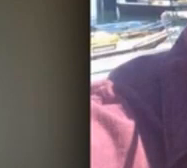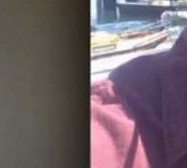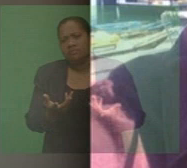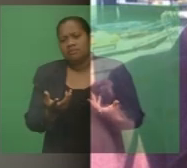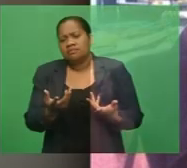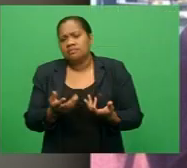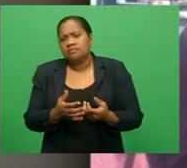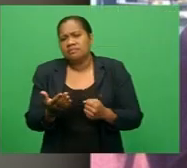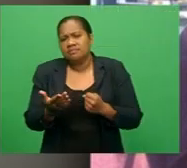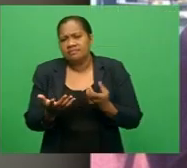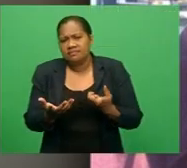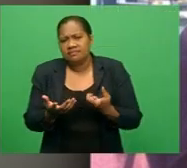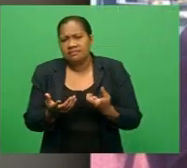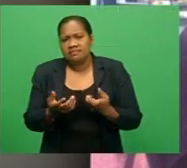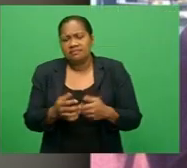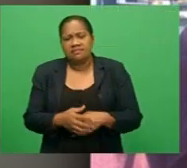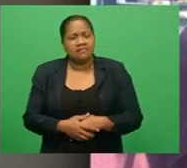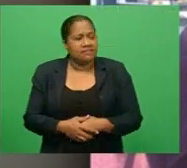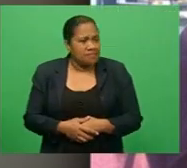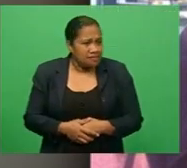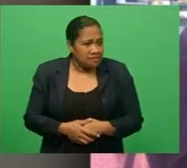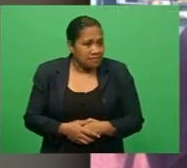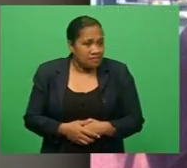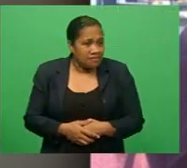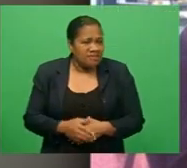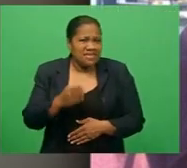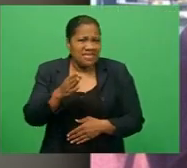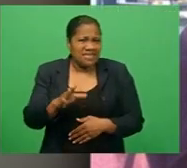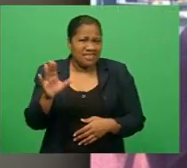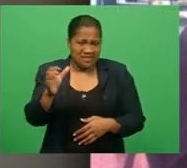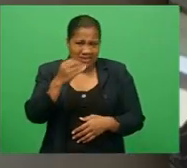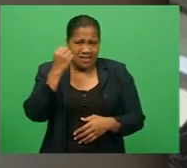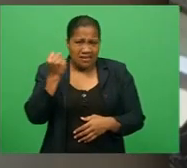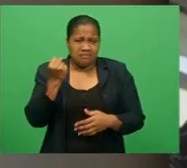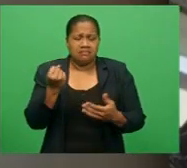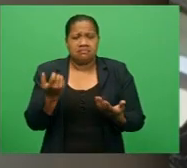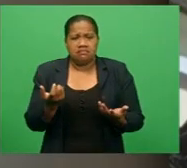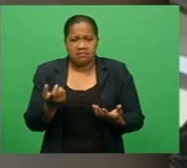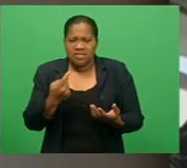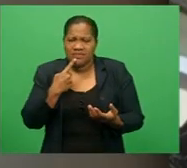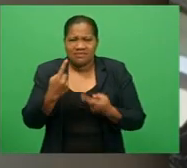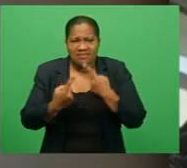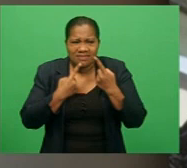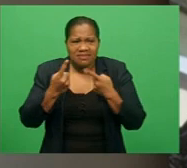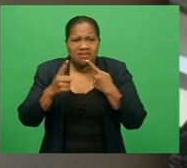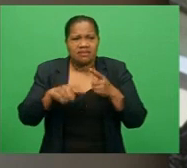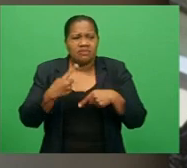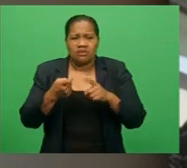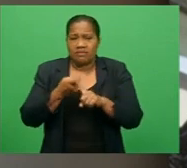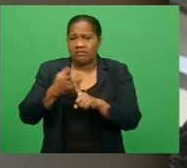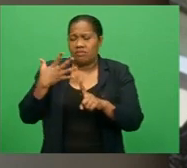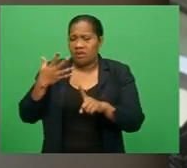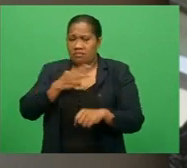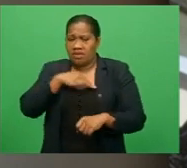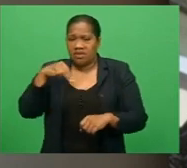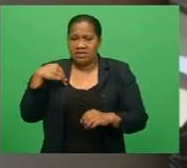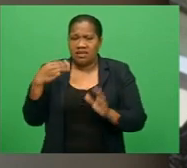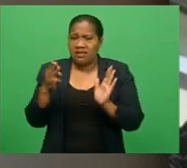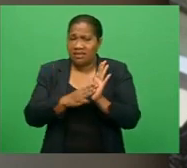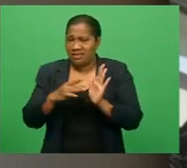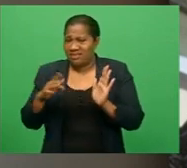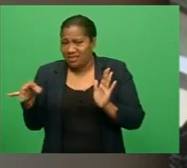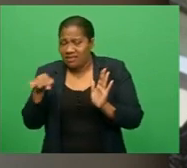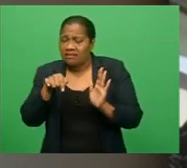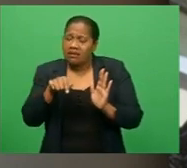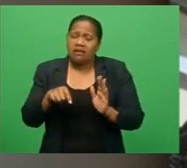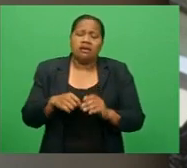and it's a defamatory nature. And his claims regarding former Minister Sudhakar to be granted a post